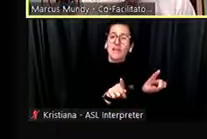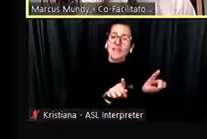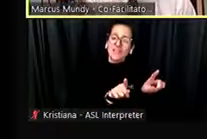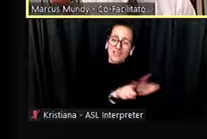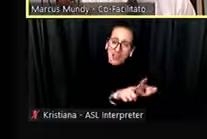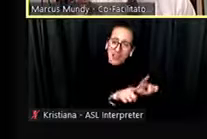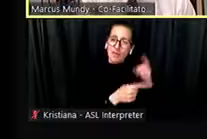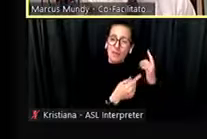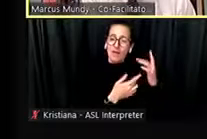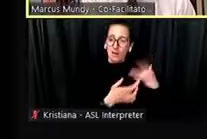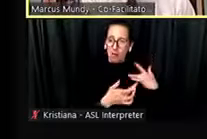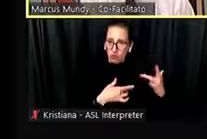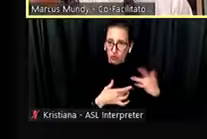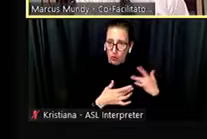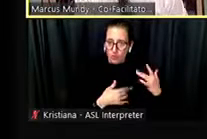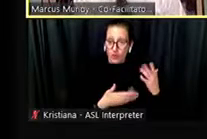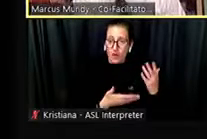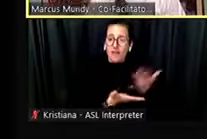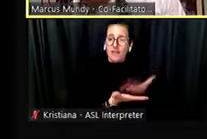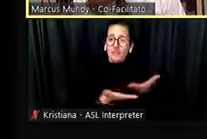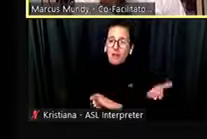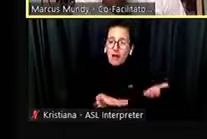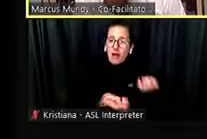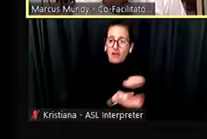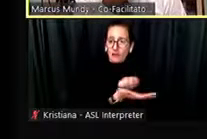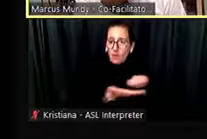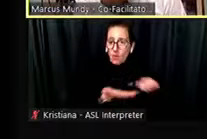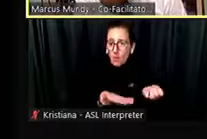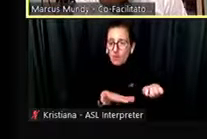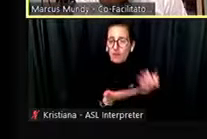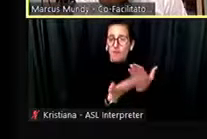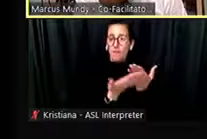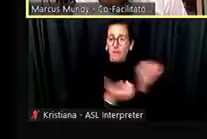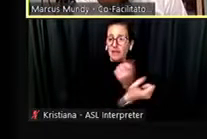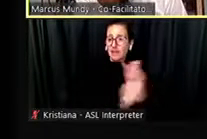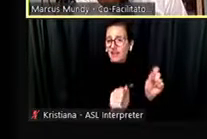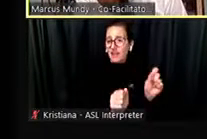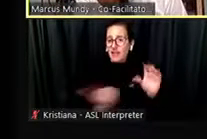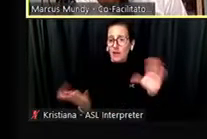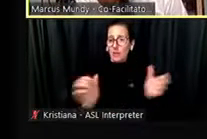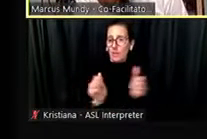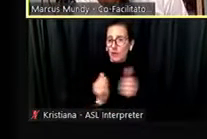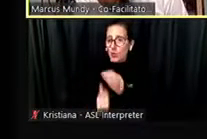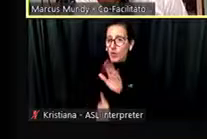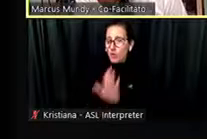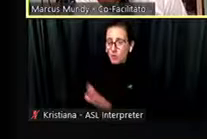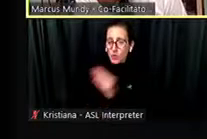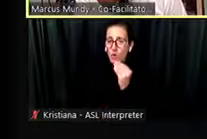equipment, public safety versus your own home safety, land use